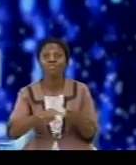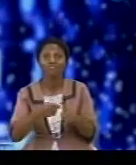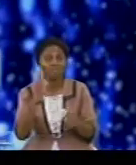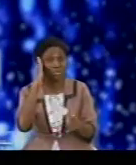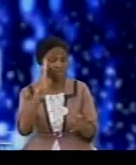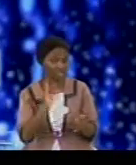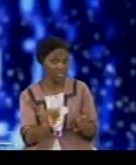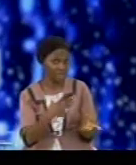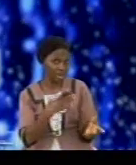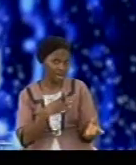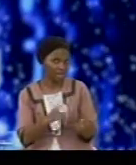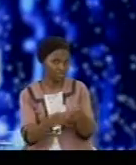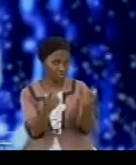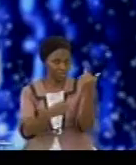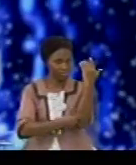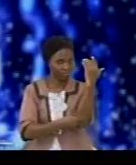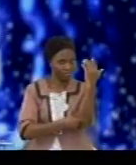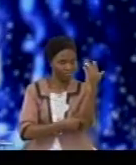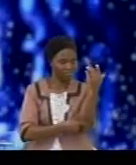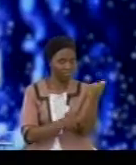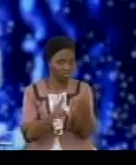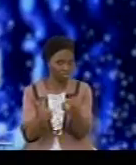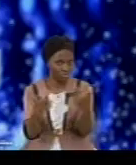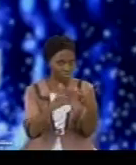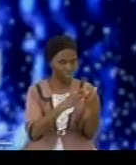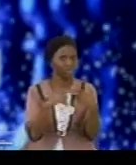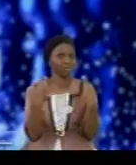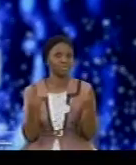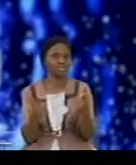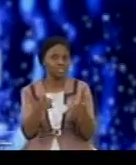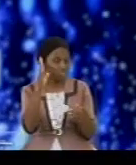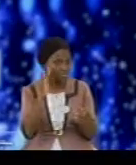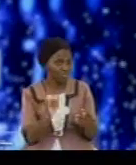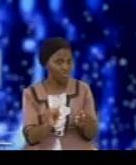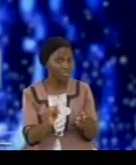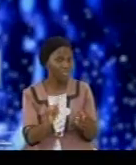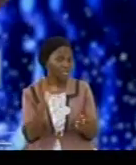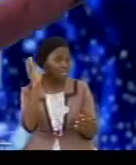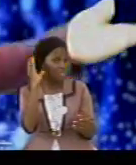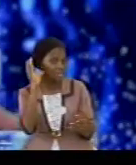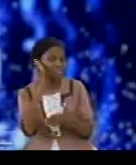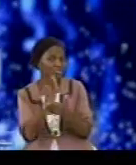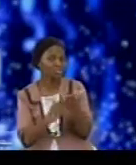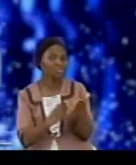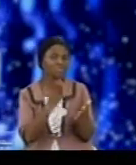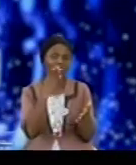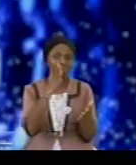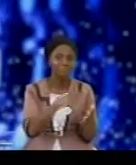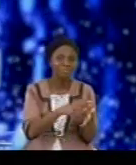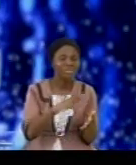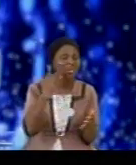sin. And you still hear sinful psalms. You still see sinful